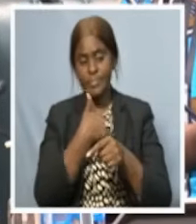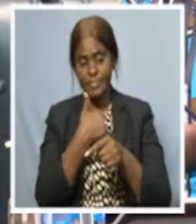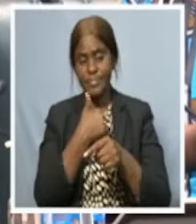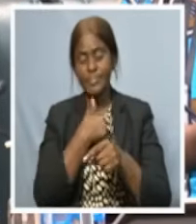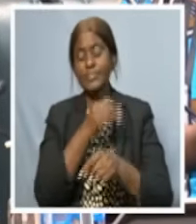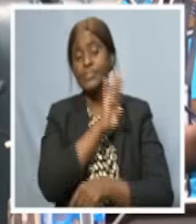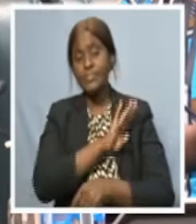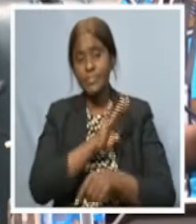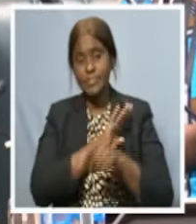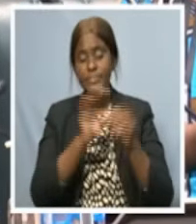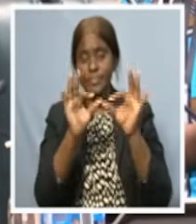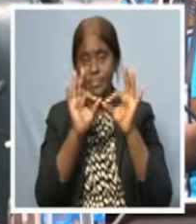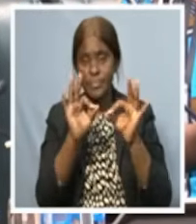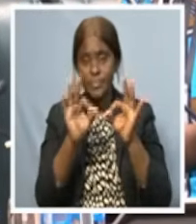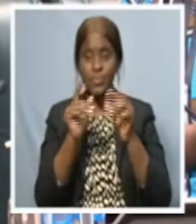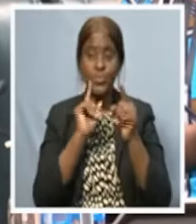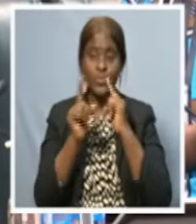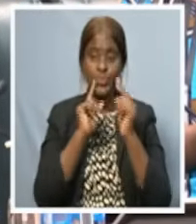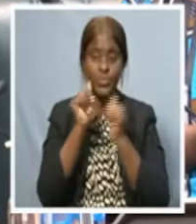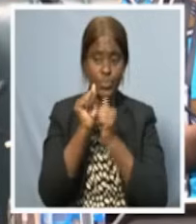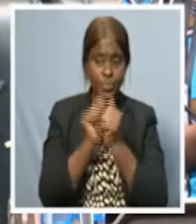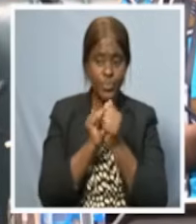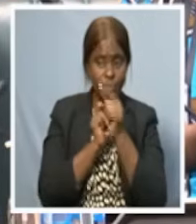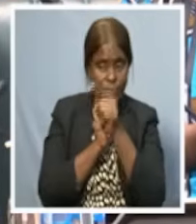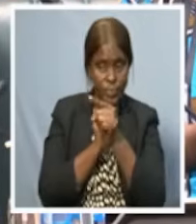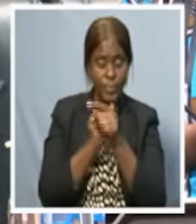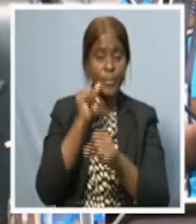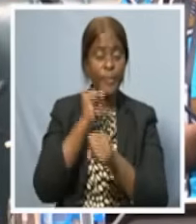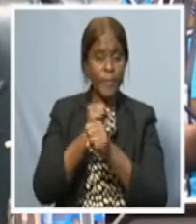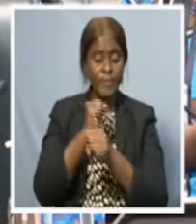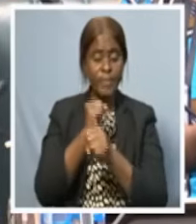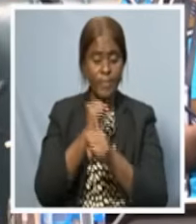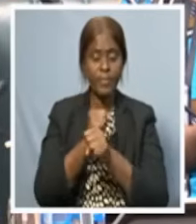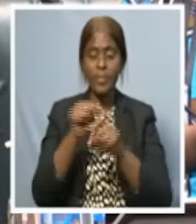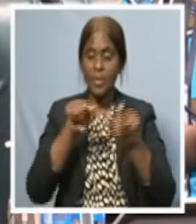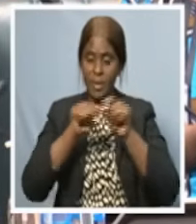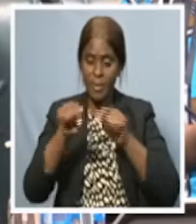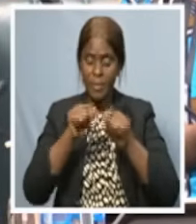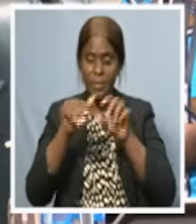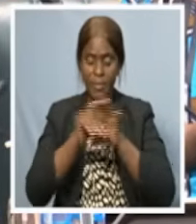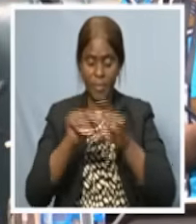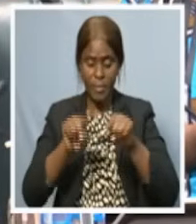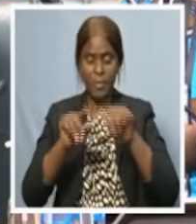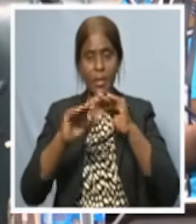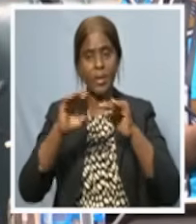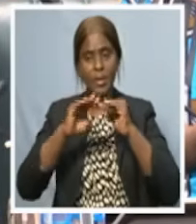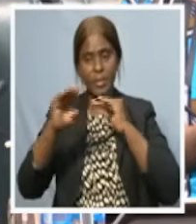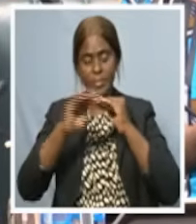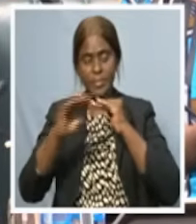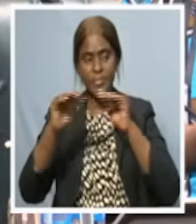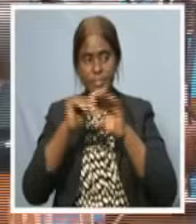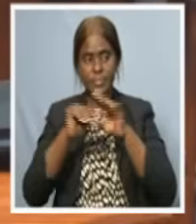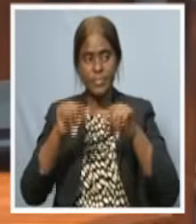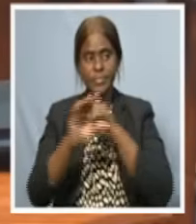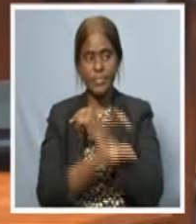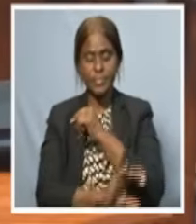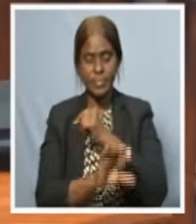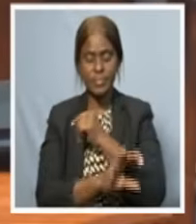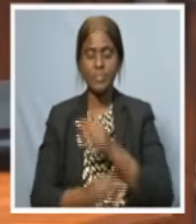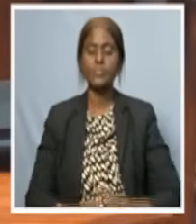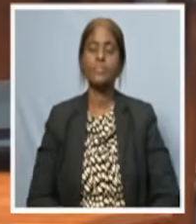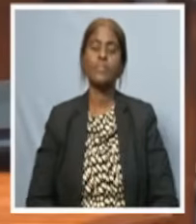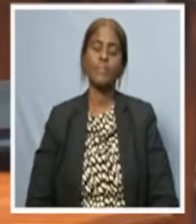the moral right to talk about unemployment or employment levels in this country, Madam Speaker?